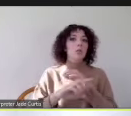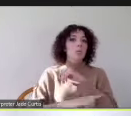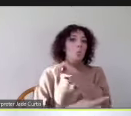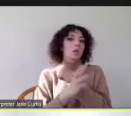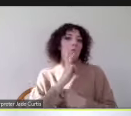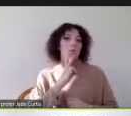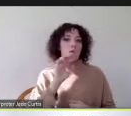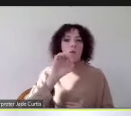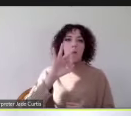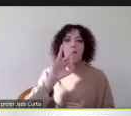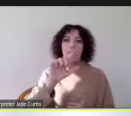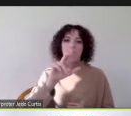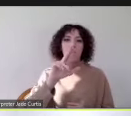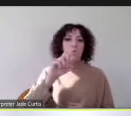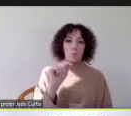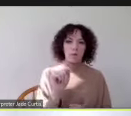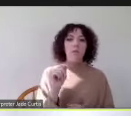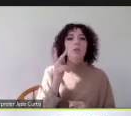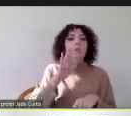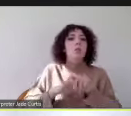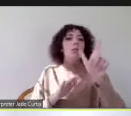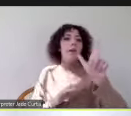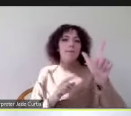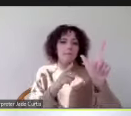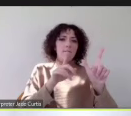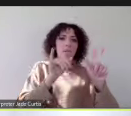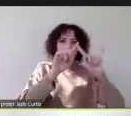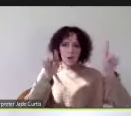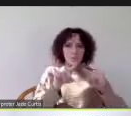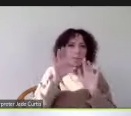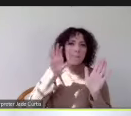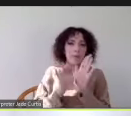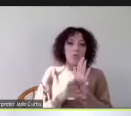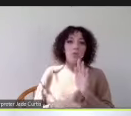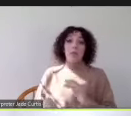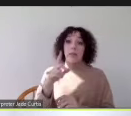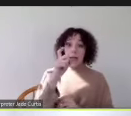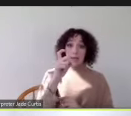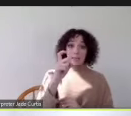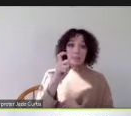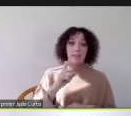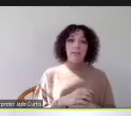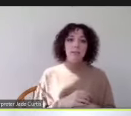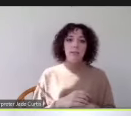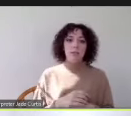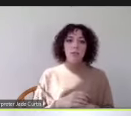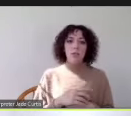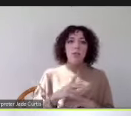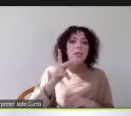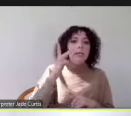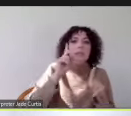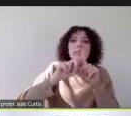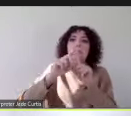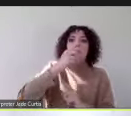the left-hand side, you see a figure where on the x-axis, there are the target antibiotic-resistant genes that we looked